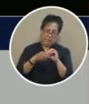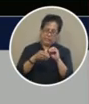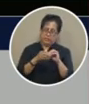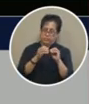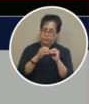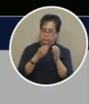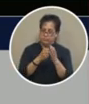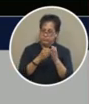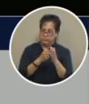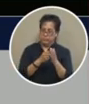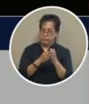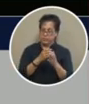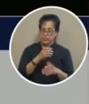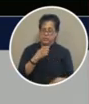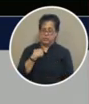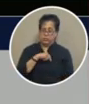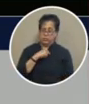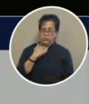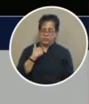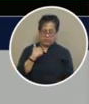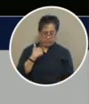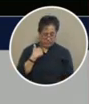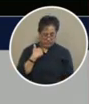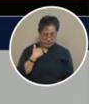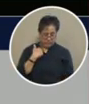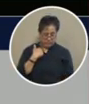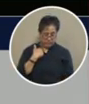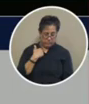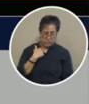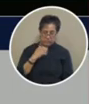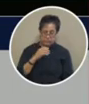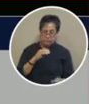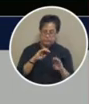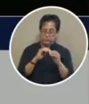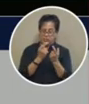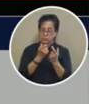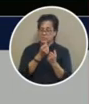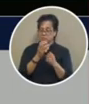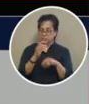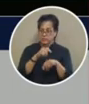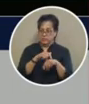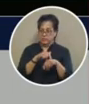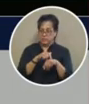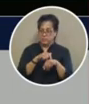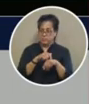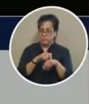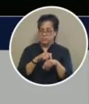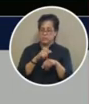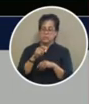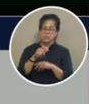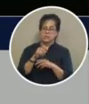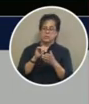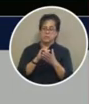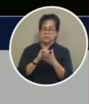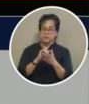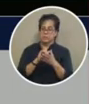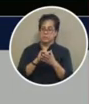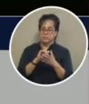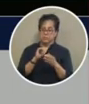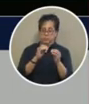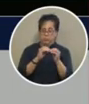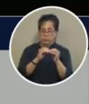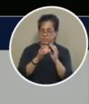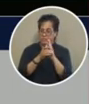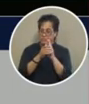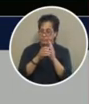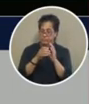to it. We have presented to the council several times a lot of the business practices that we put in place to be more